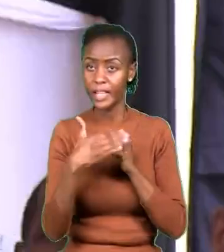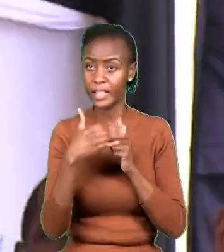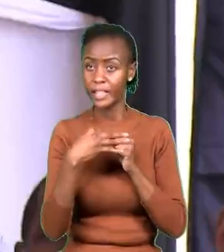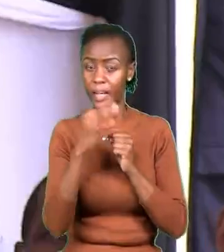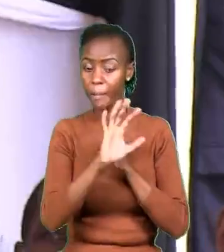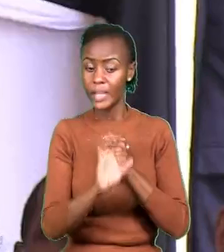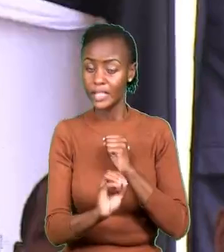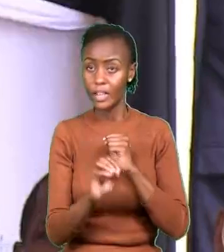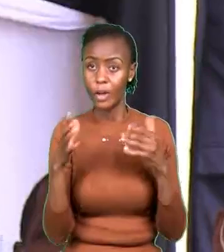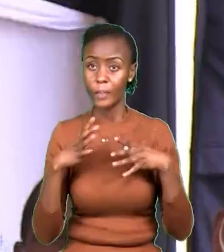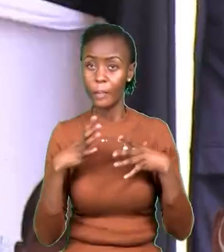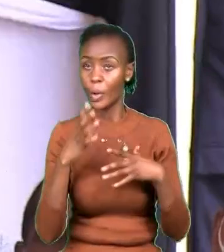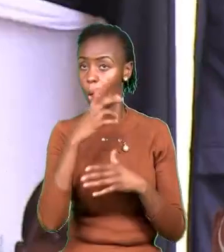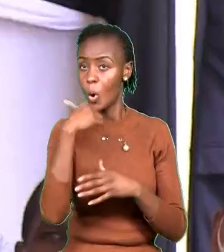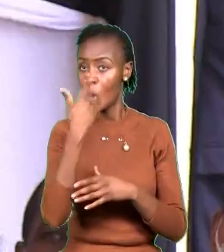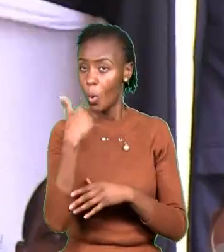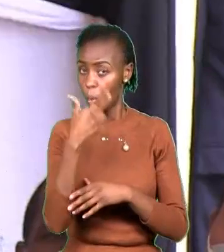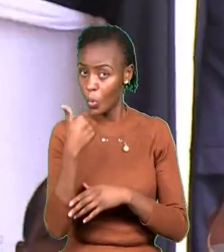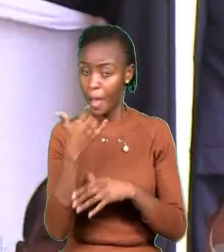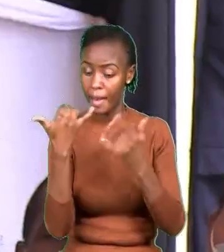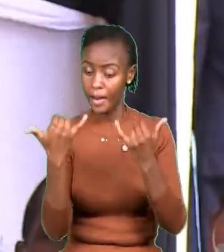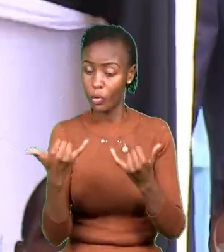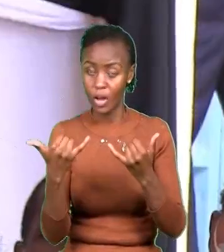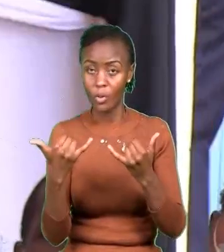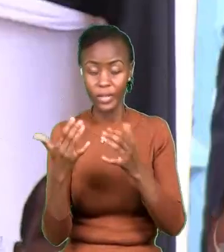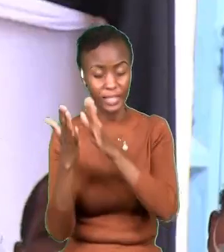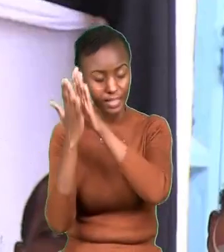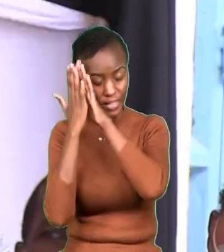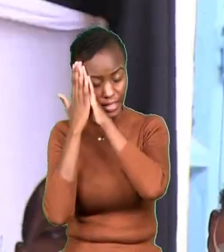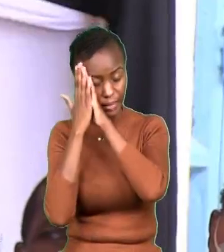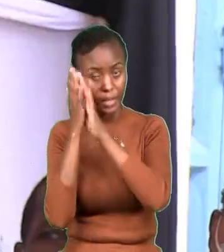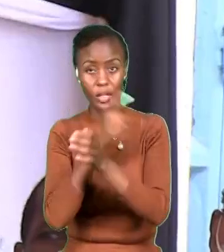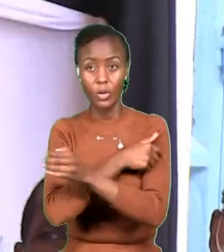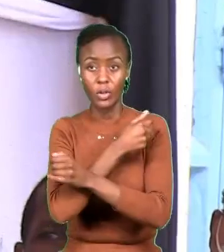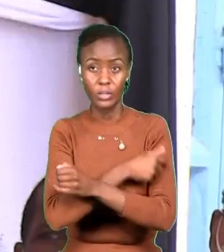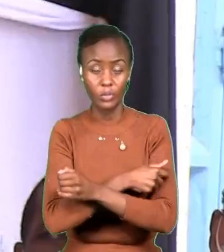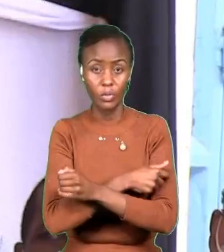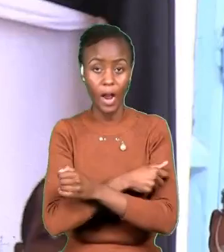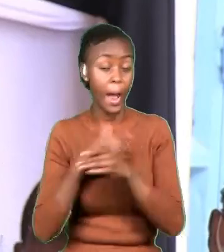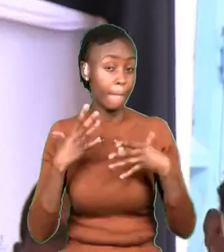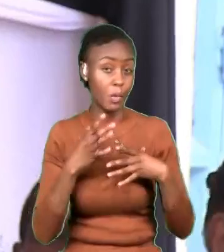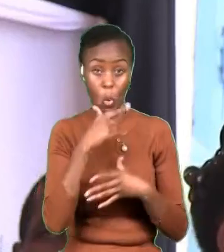98% of the people who are currently hospitalized ni watu ambao hawajachanjwa.